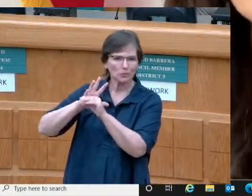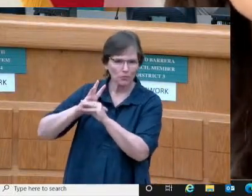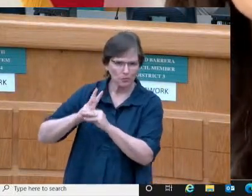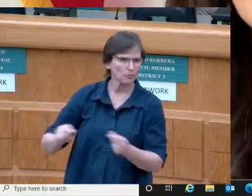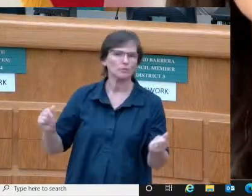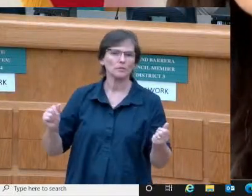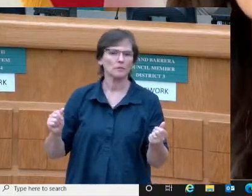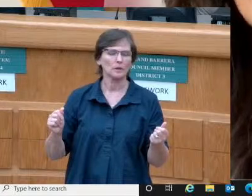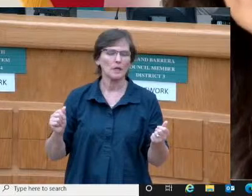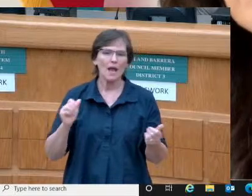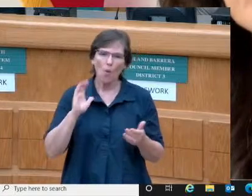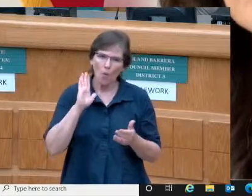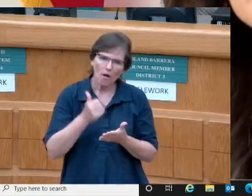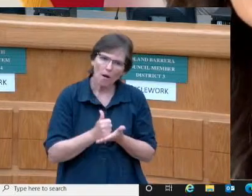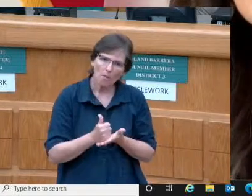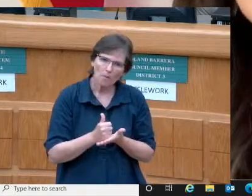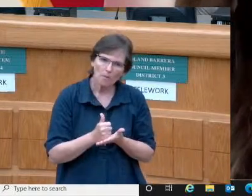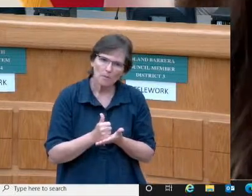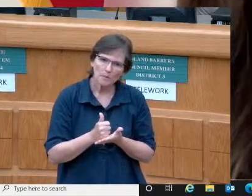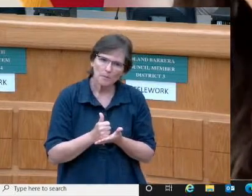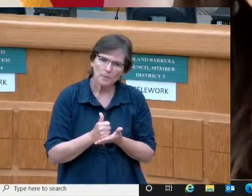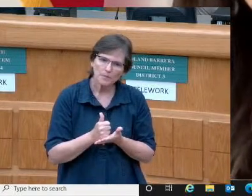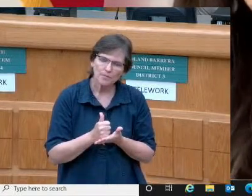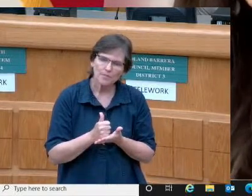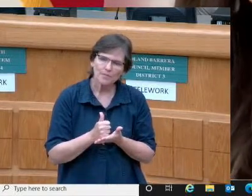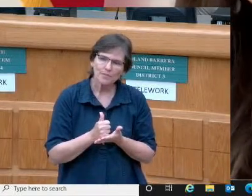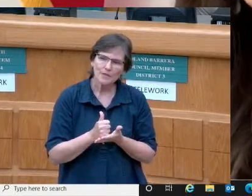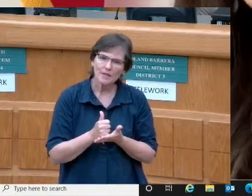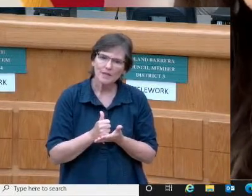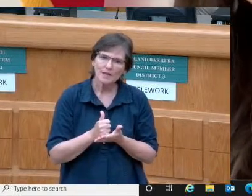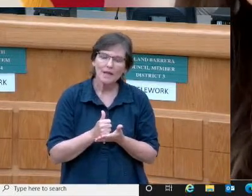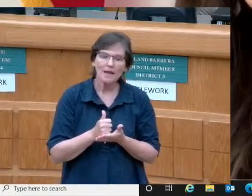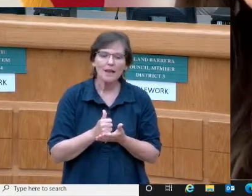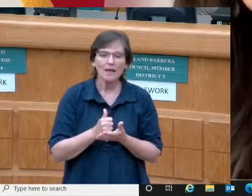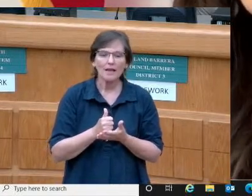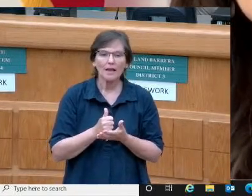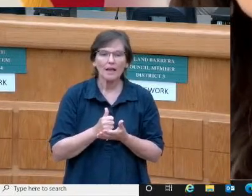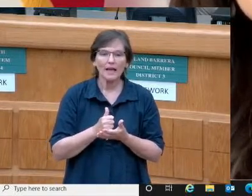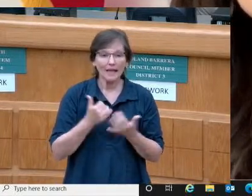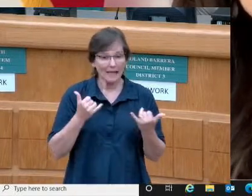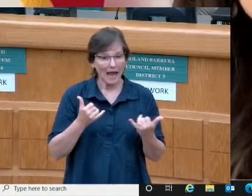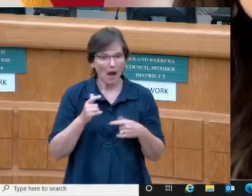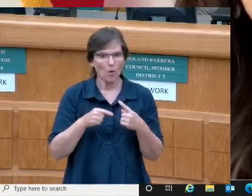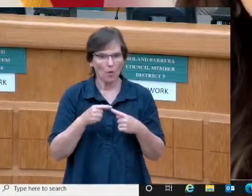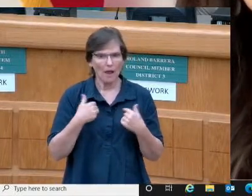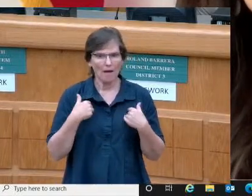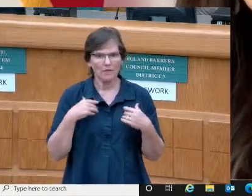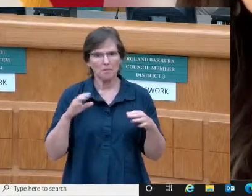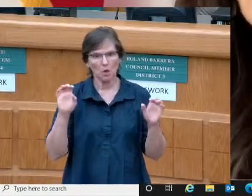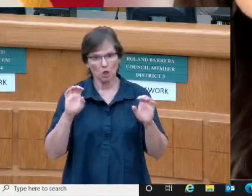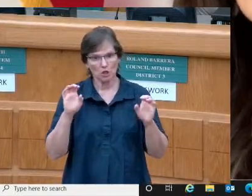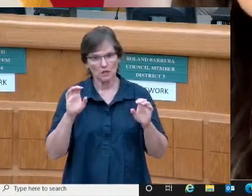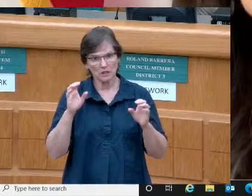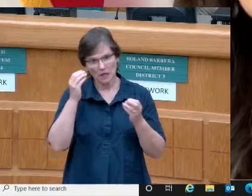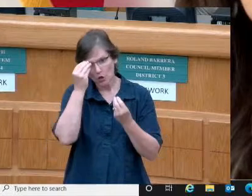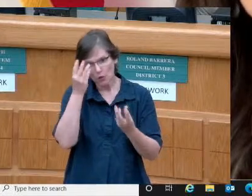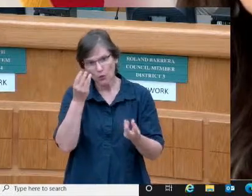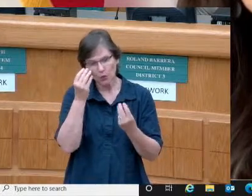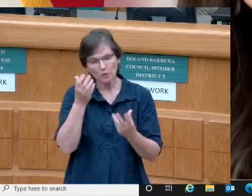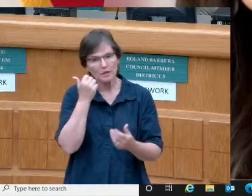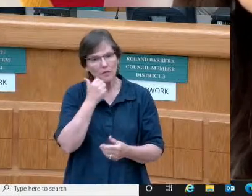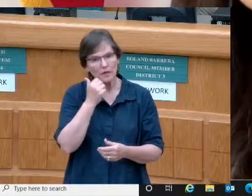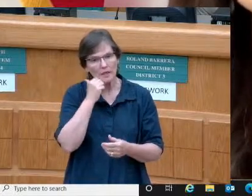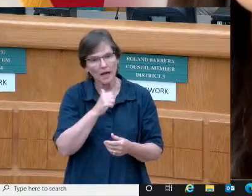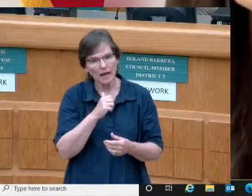we make as electeds, and in particular in this scene of emergency management. And so the more data we